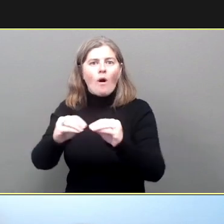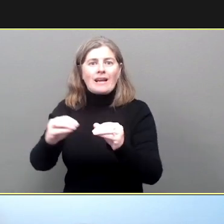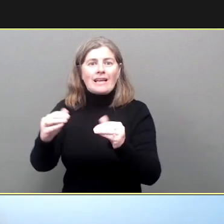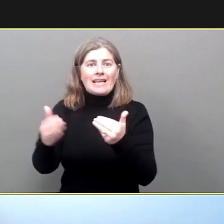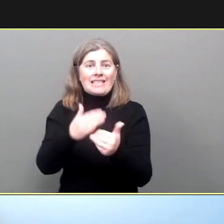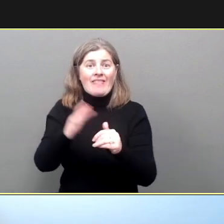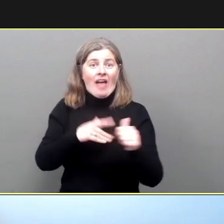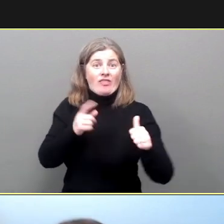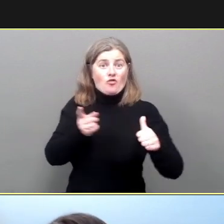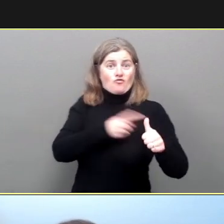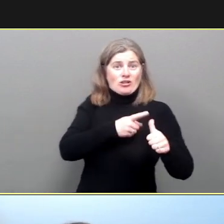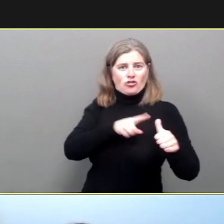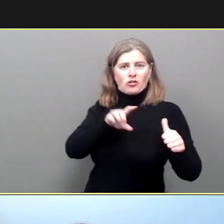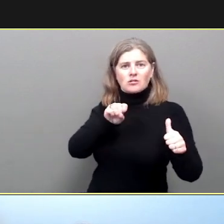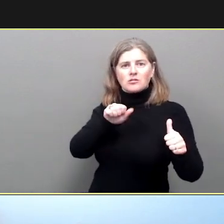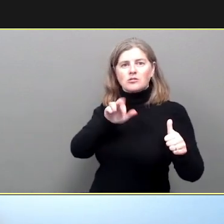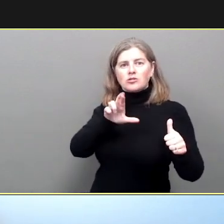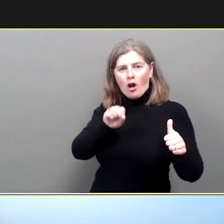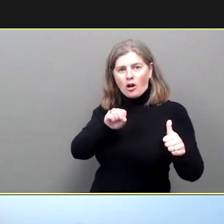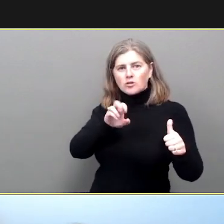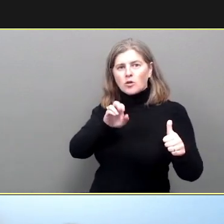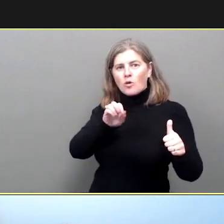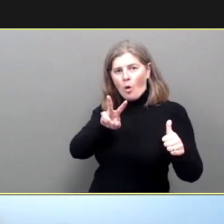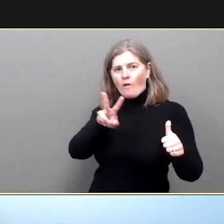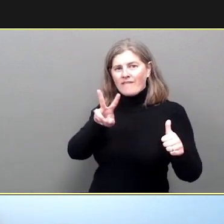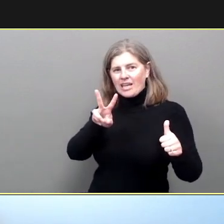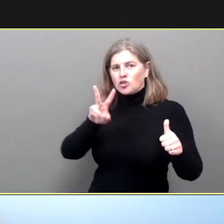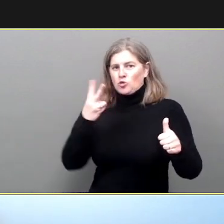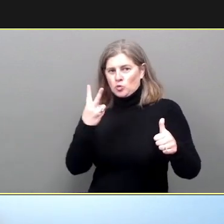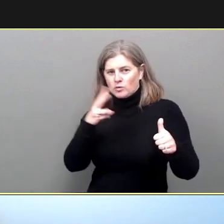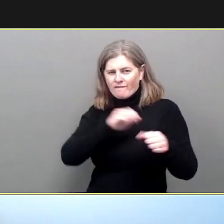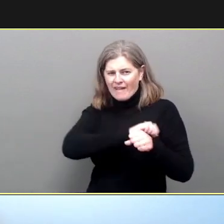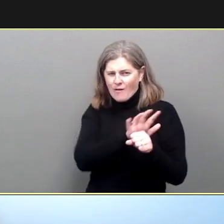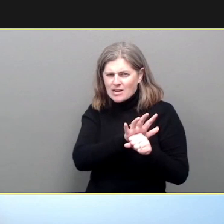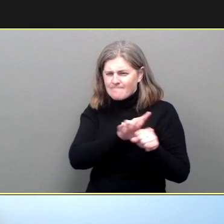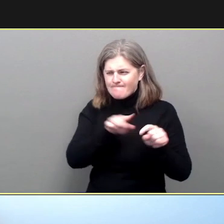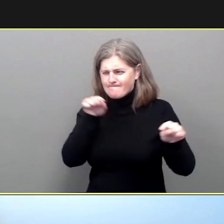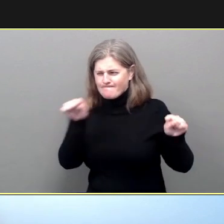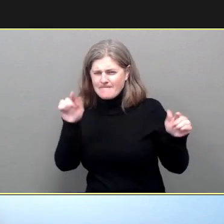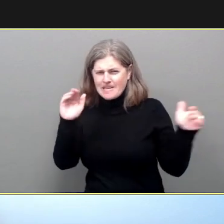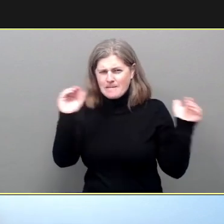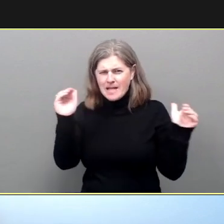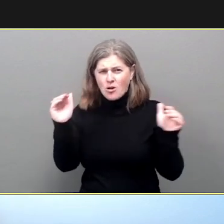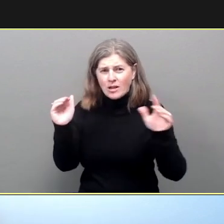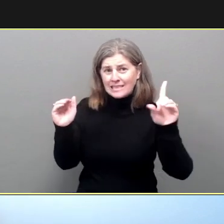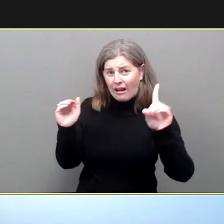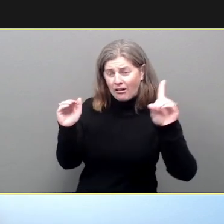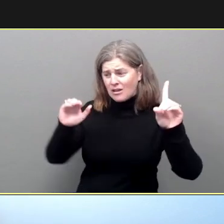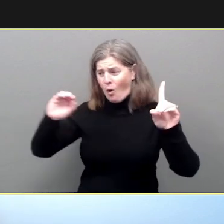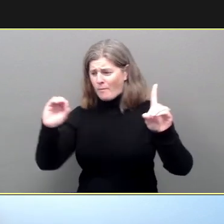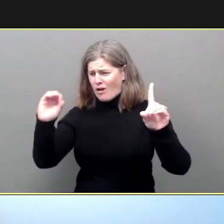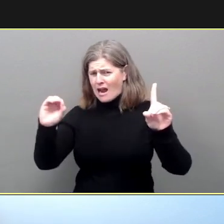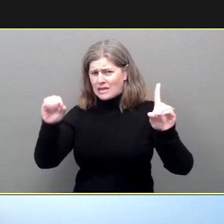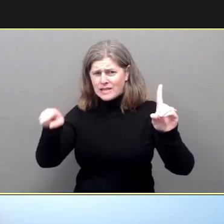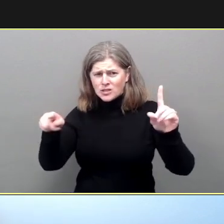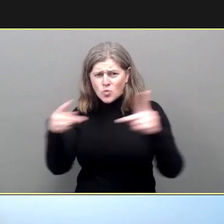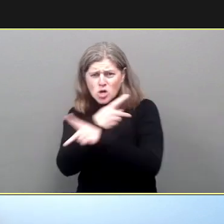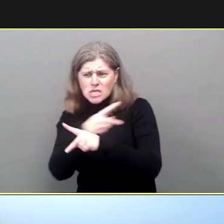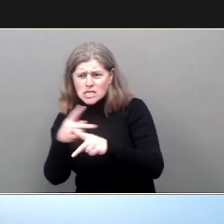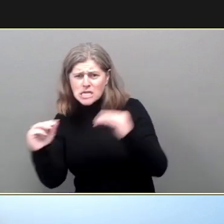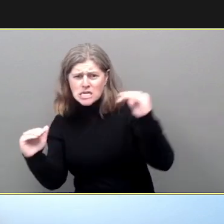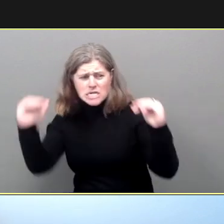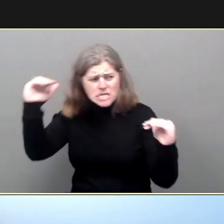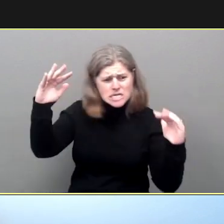original SARS-CoV-2 virus, but it's not quite clear as compared to Delta. Does it spread